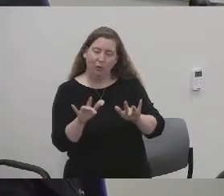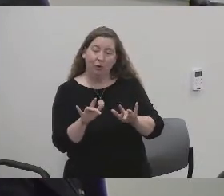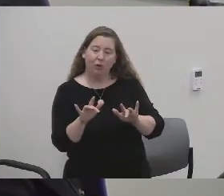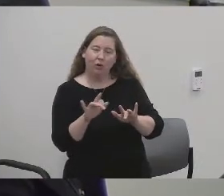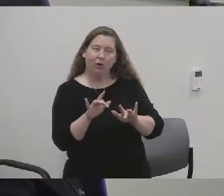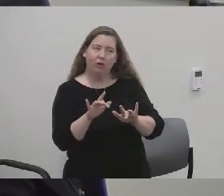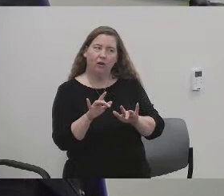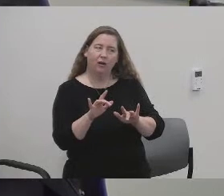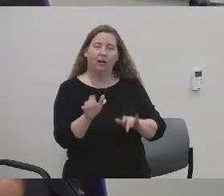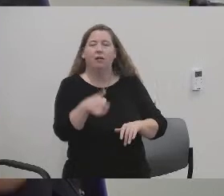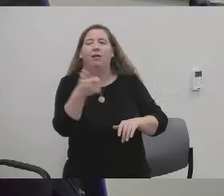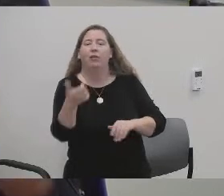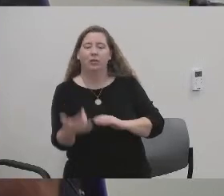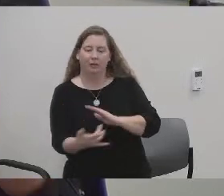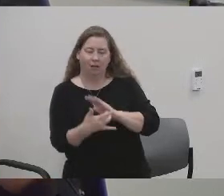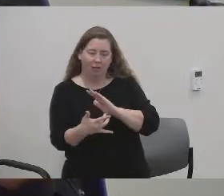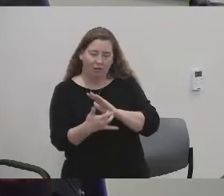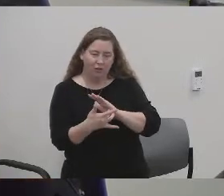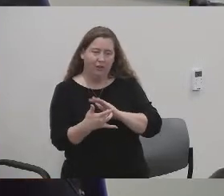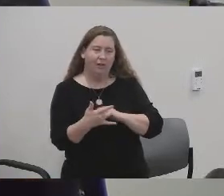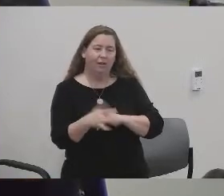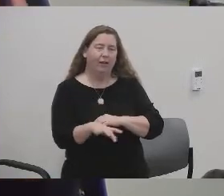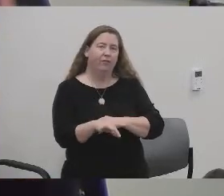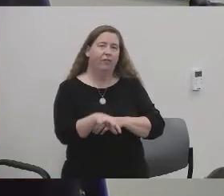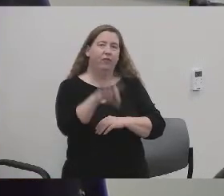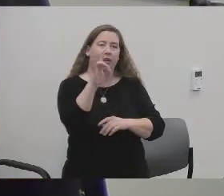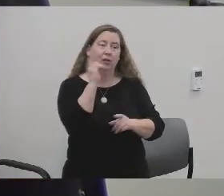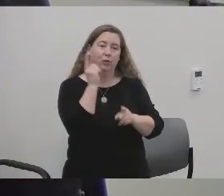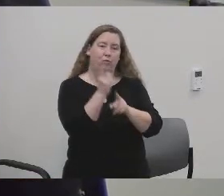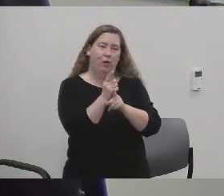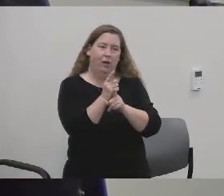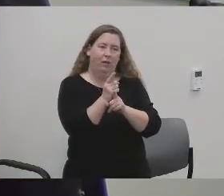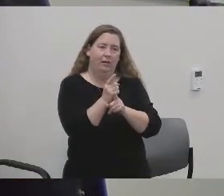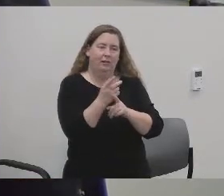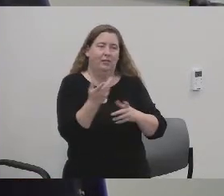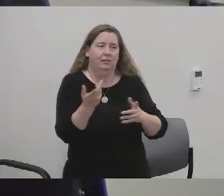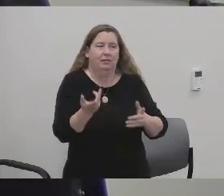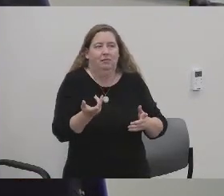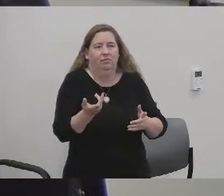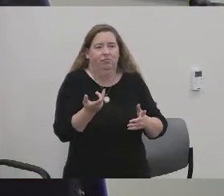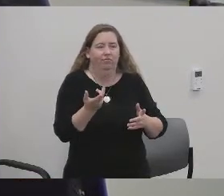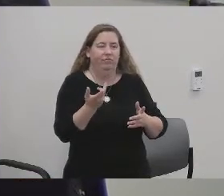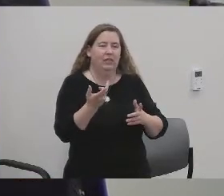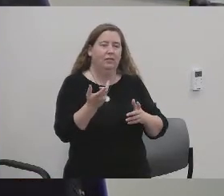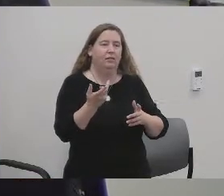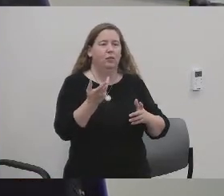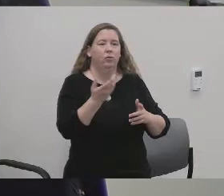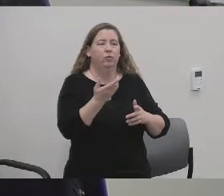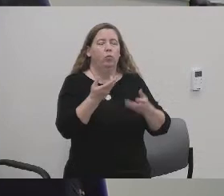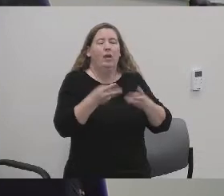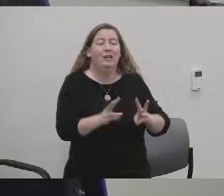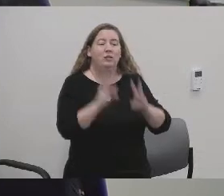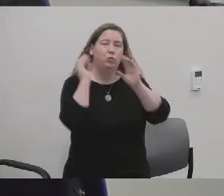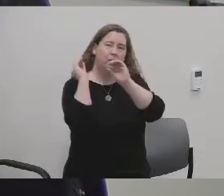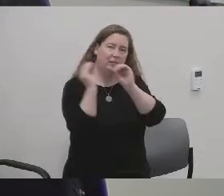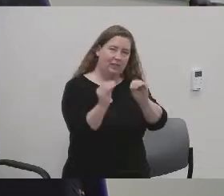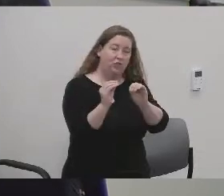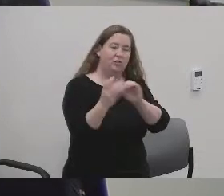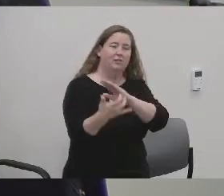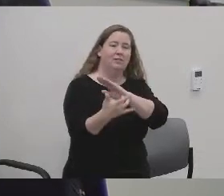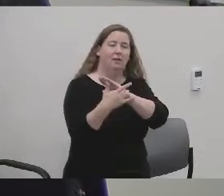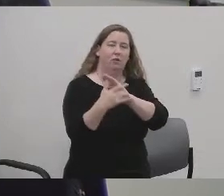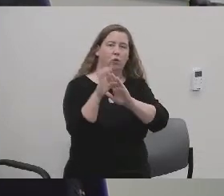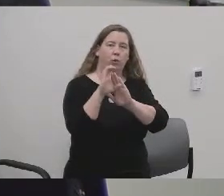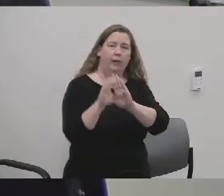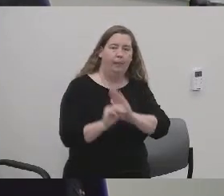the other technology and finding the right pieces to teach that curriculum is so important, and it sounds